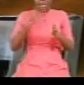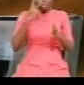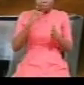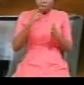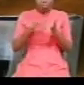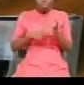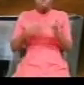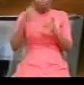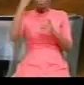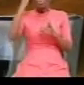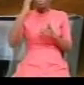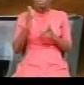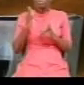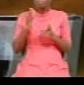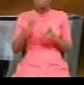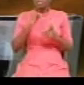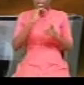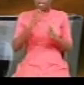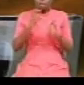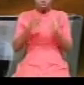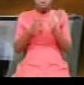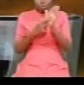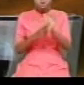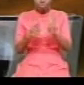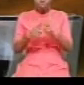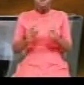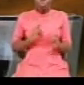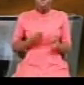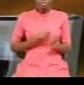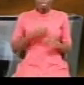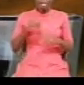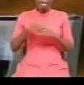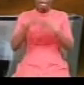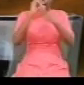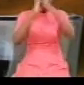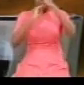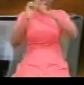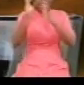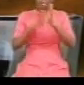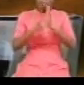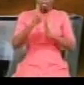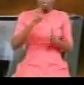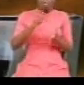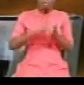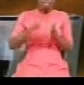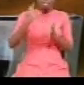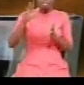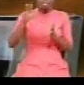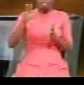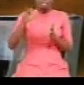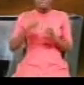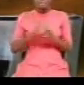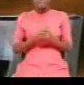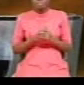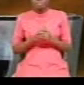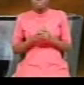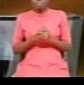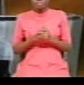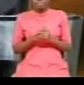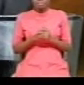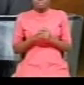what God is revealing unto us. Isaiah chapter 1, verse 13. In Isaiah chapter